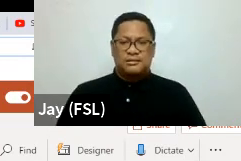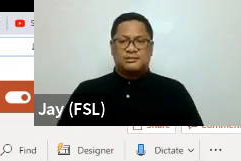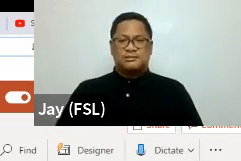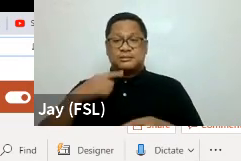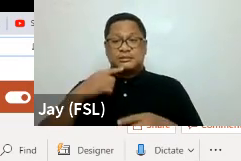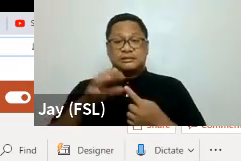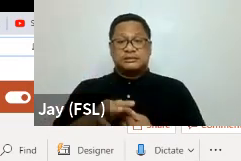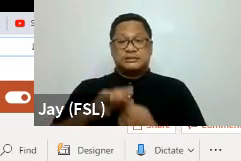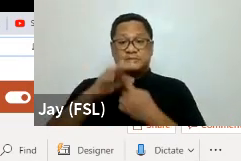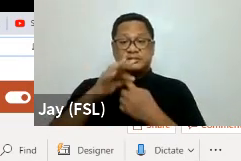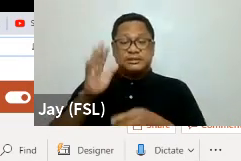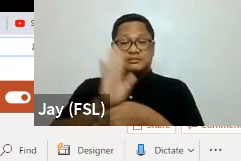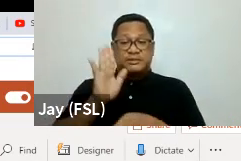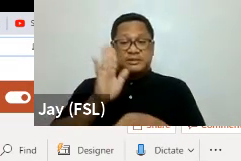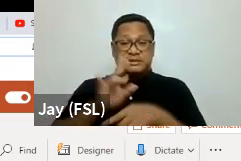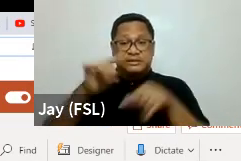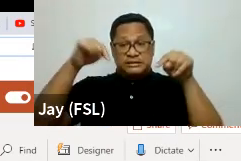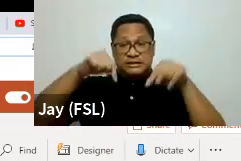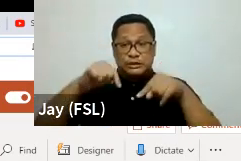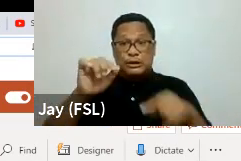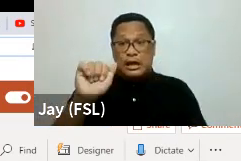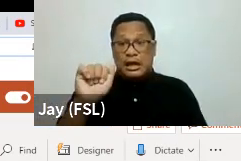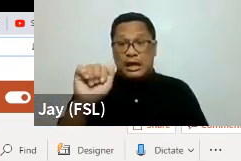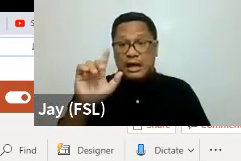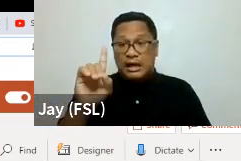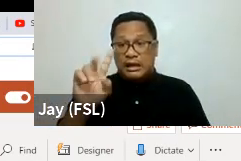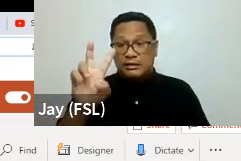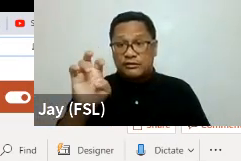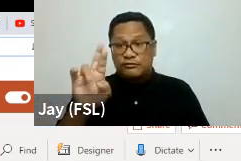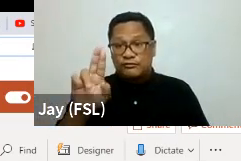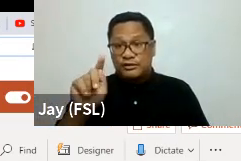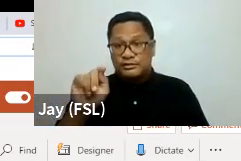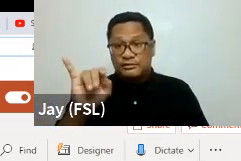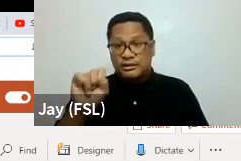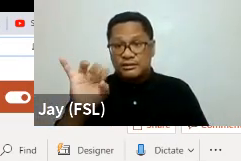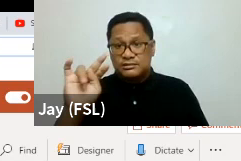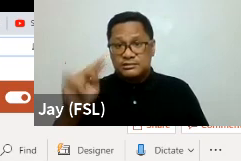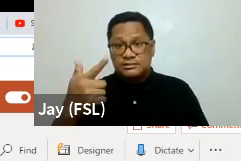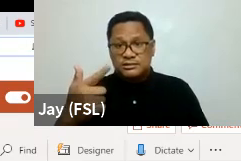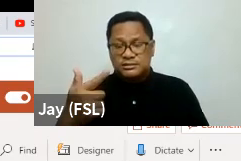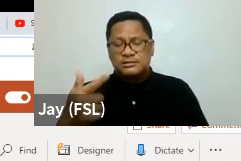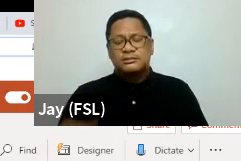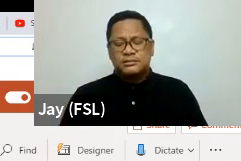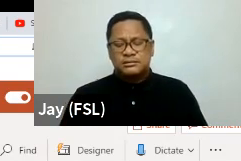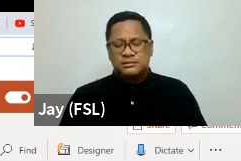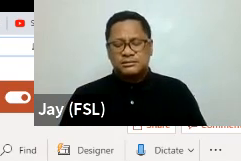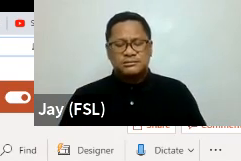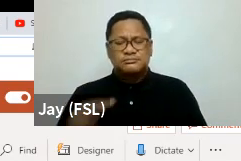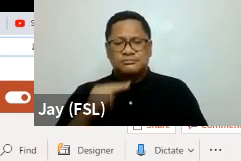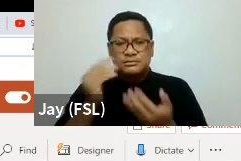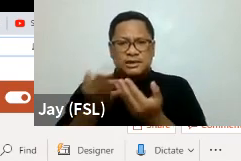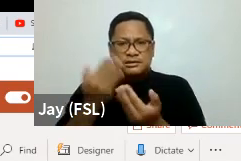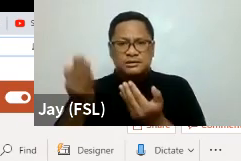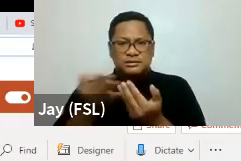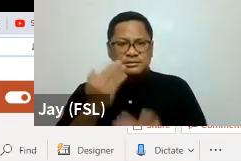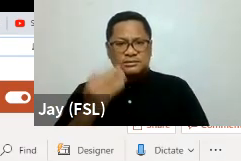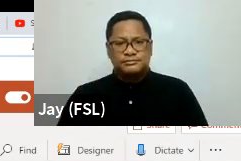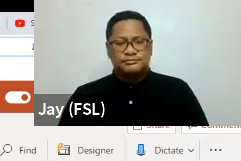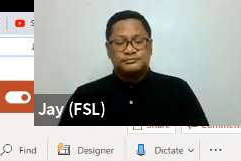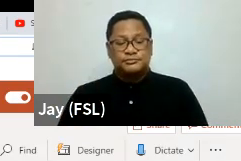which is advertising. Okay? Hindi ganun kadali. Okay? So what do I